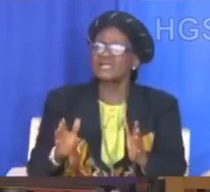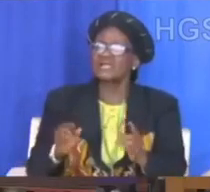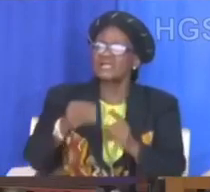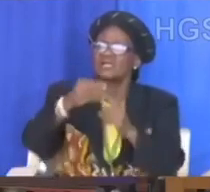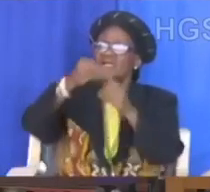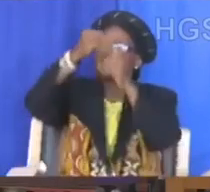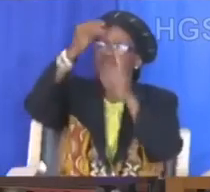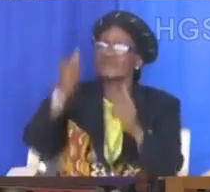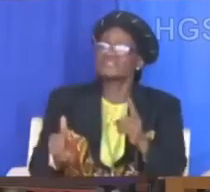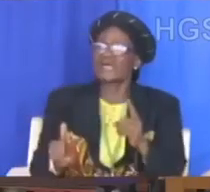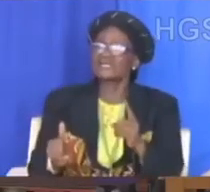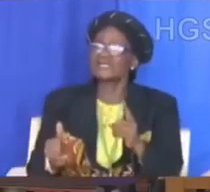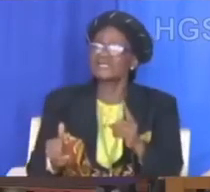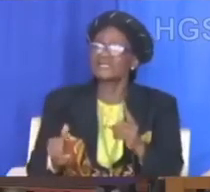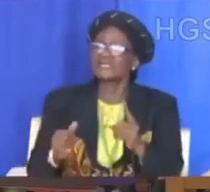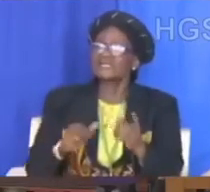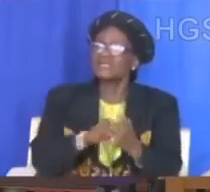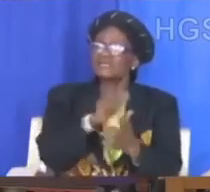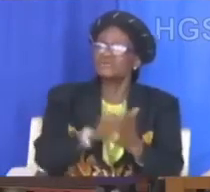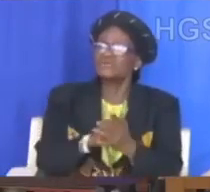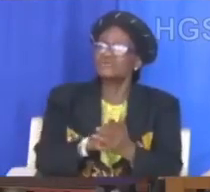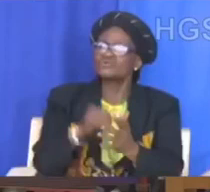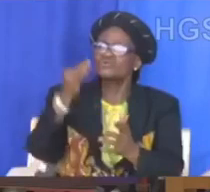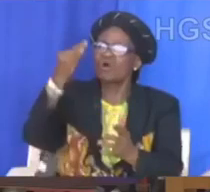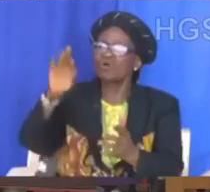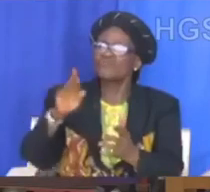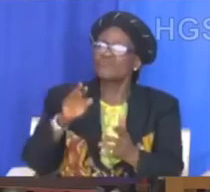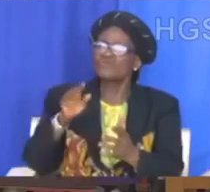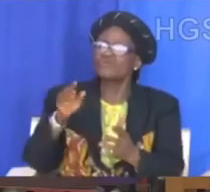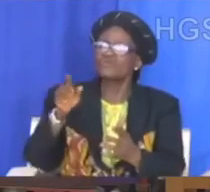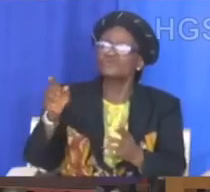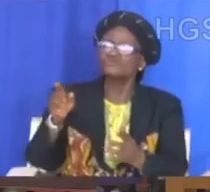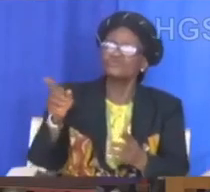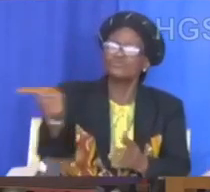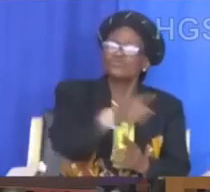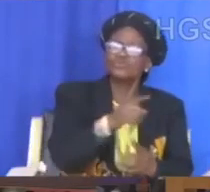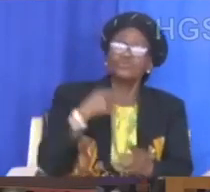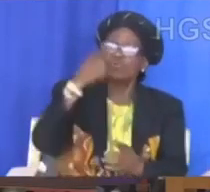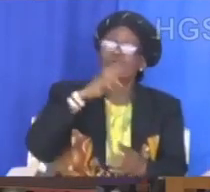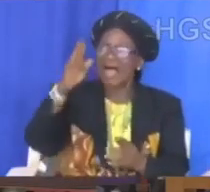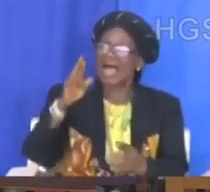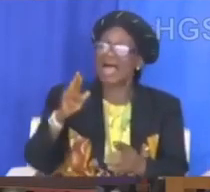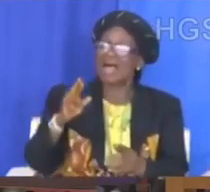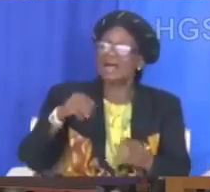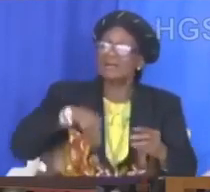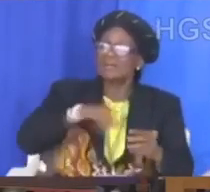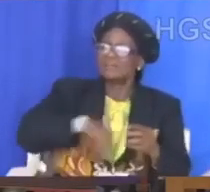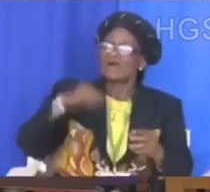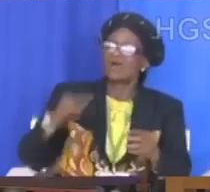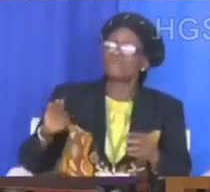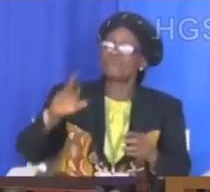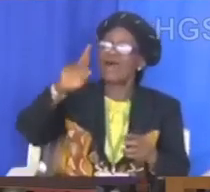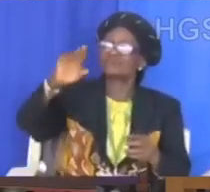particularly those of you who are members of Redeemed Christian Church of God, this is going to be a year